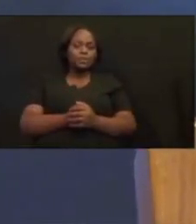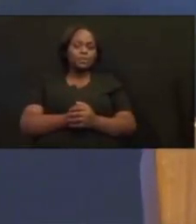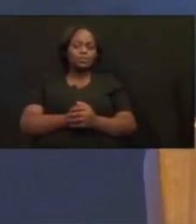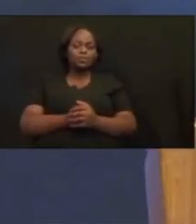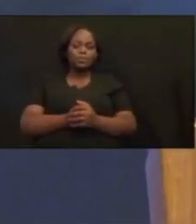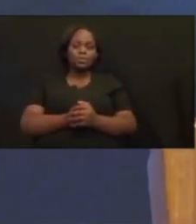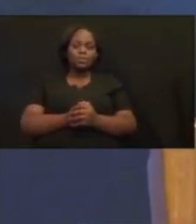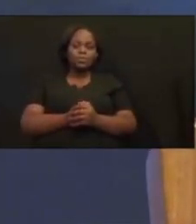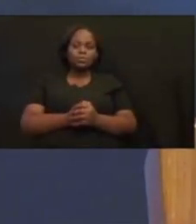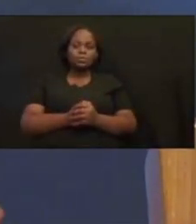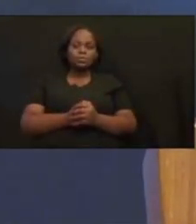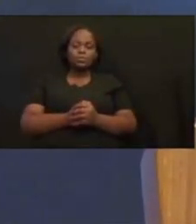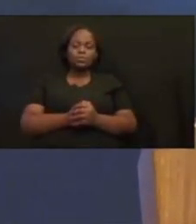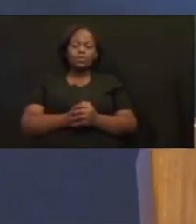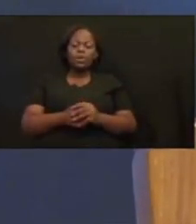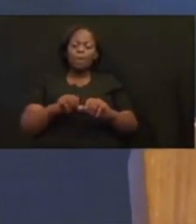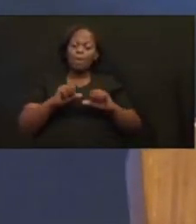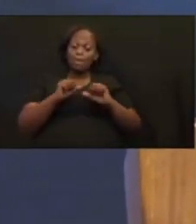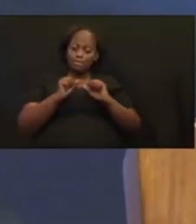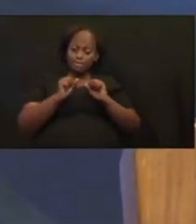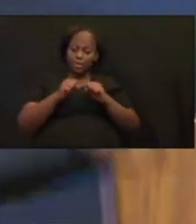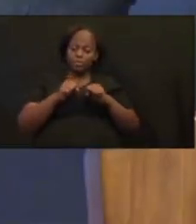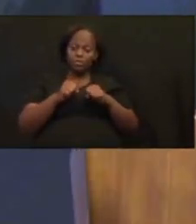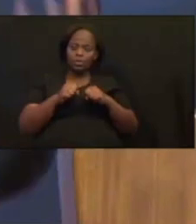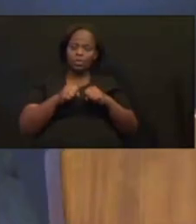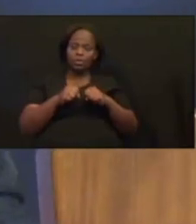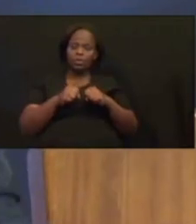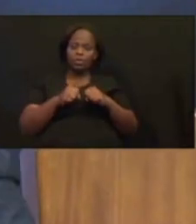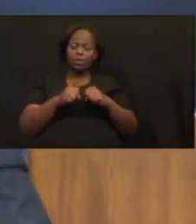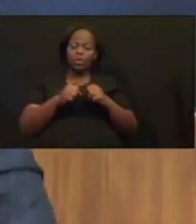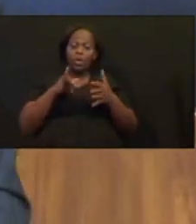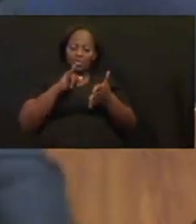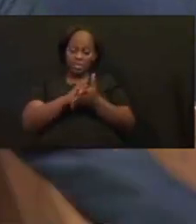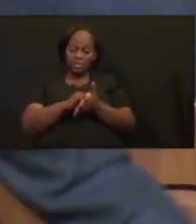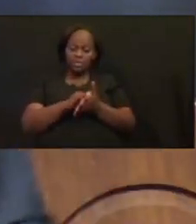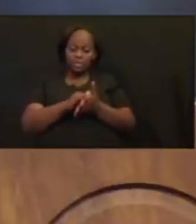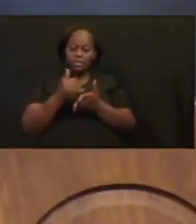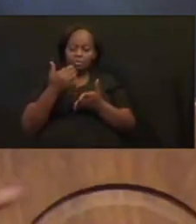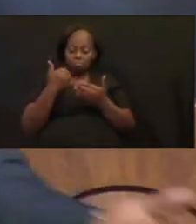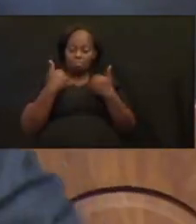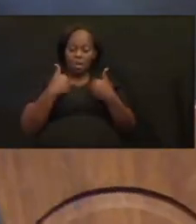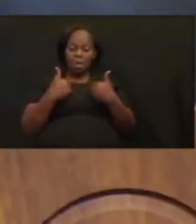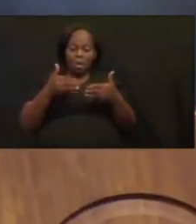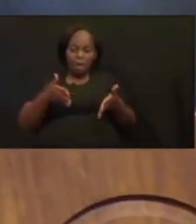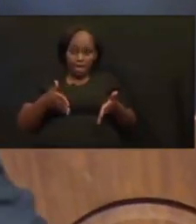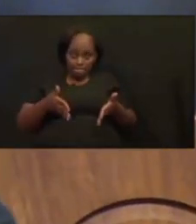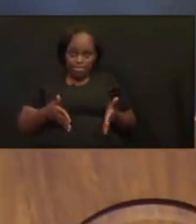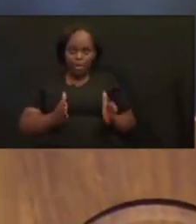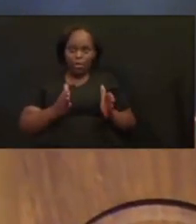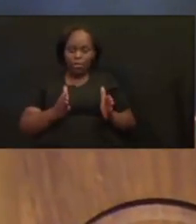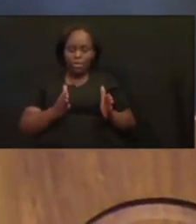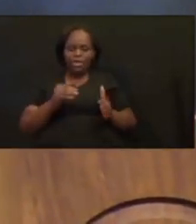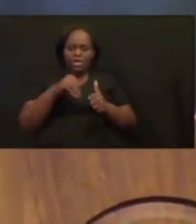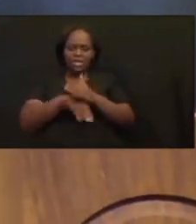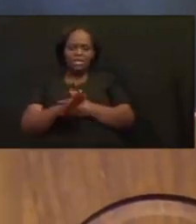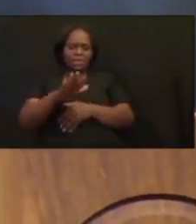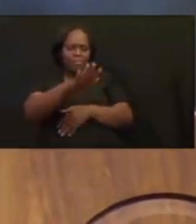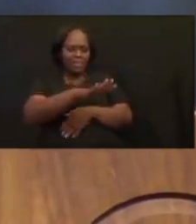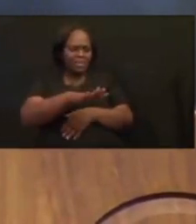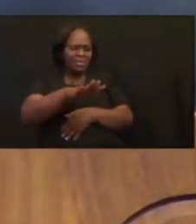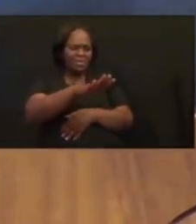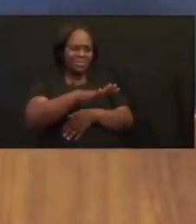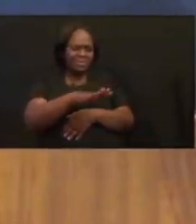through. So it is possible that I come physically from a place and a background that has no advantage,